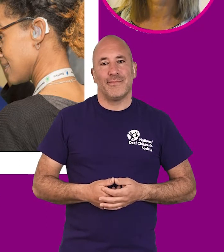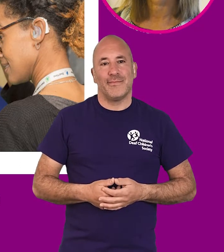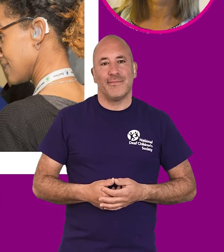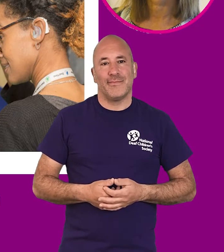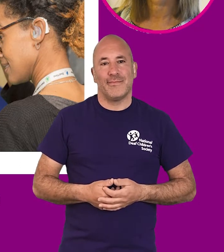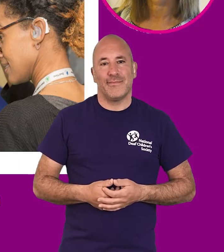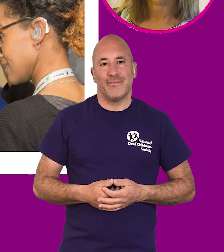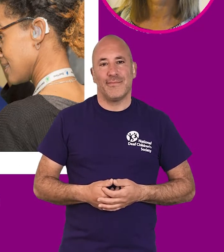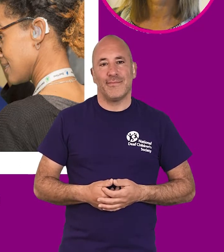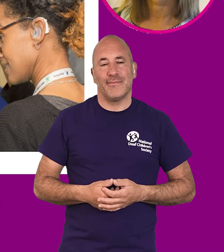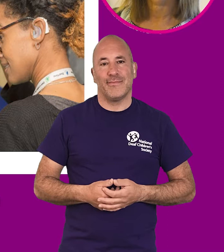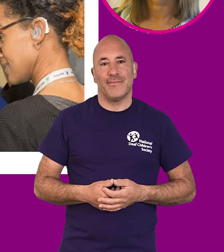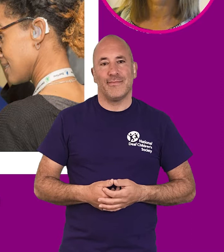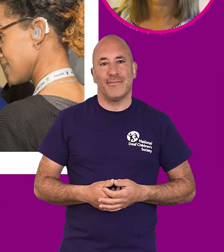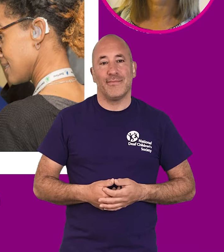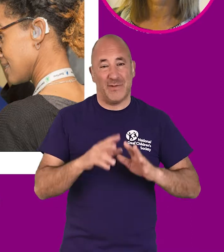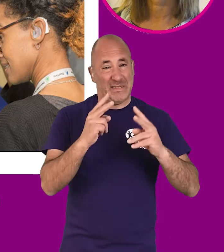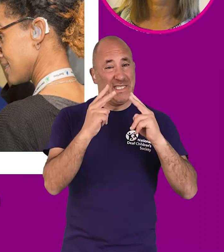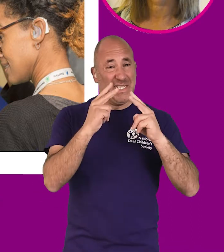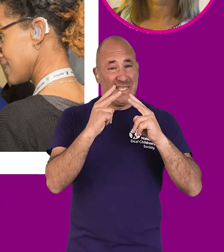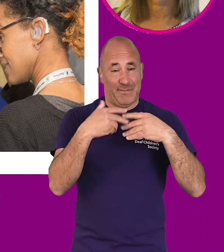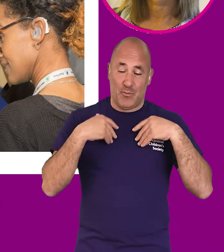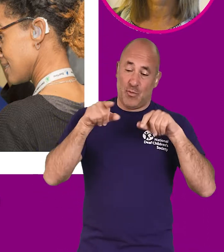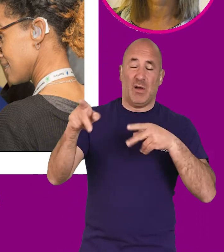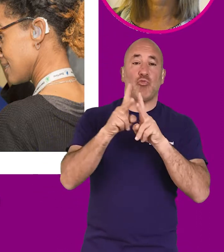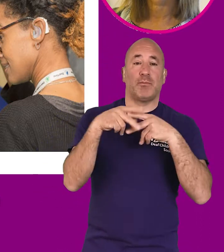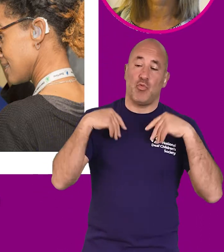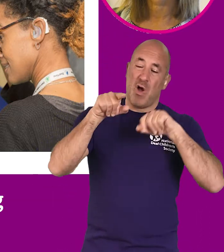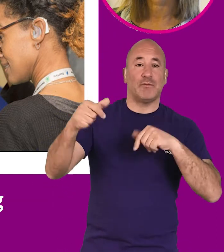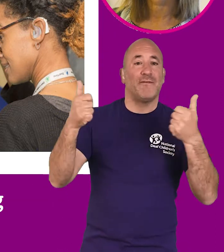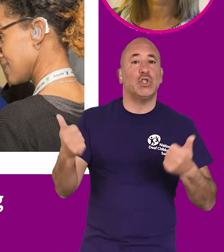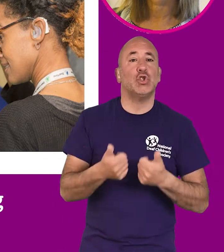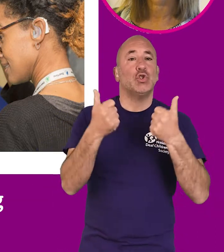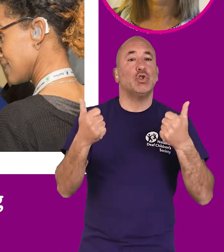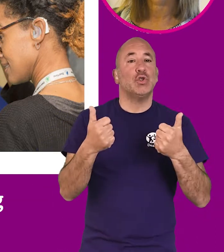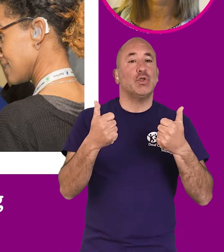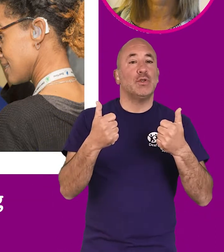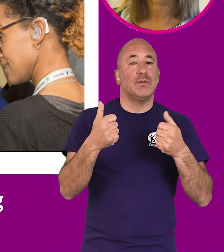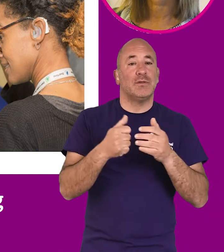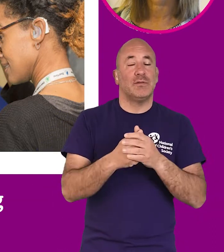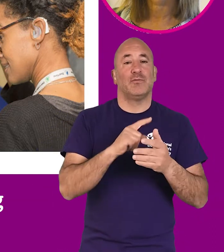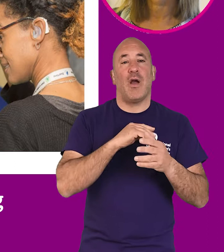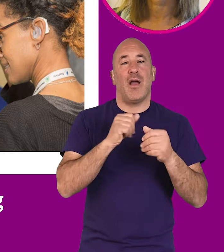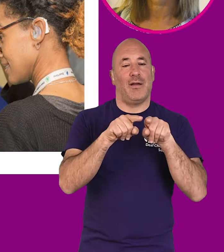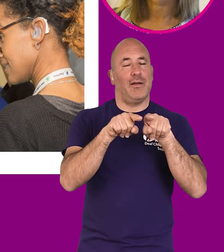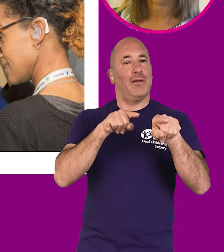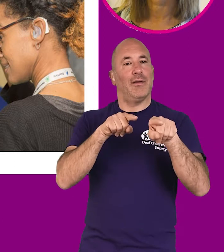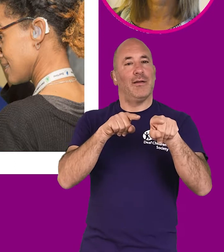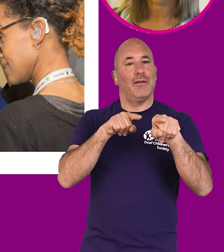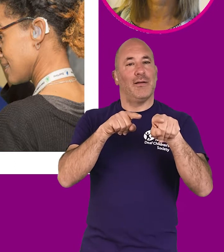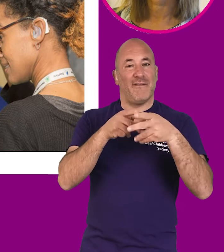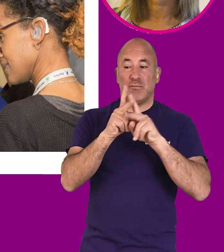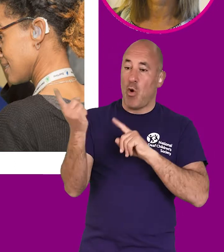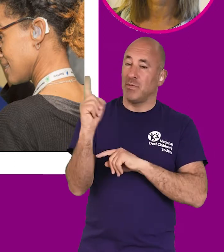And you can see at the moment that I'm waiting for the interpreter to finish, because there is sometimes a time lag when you've